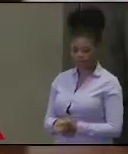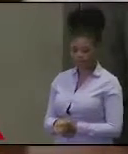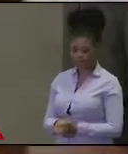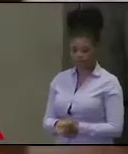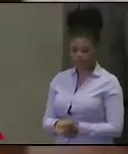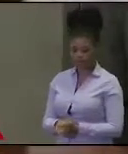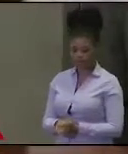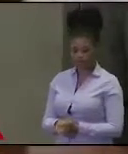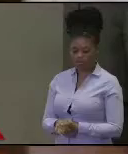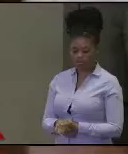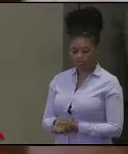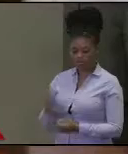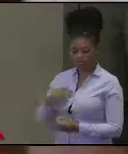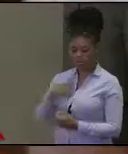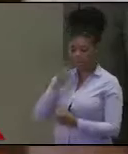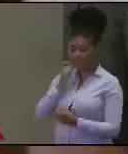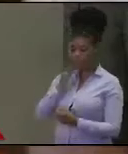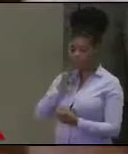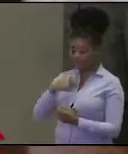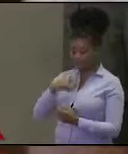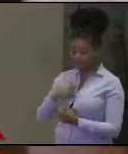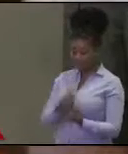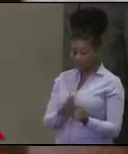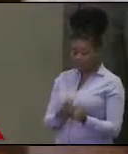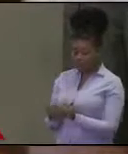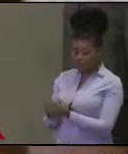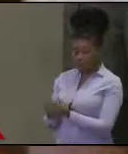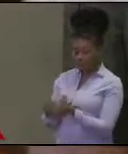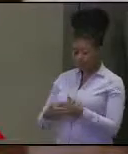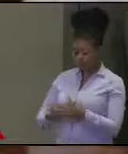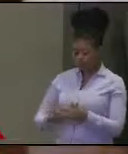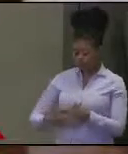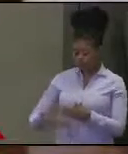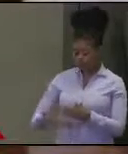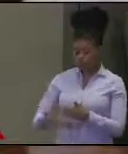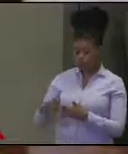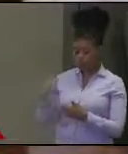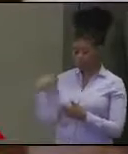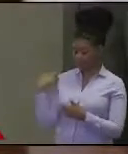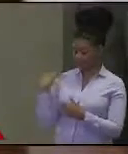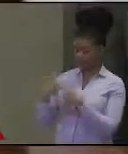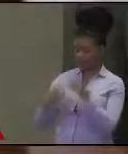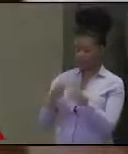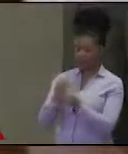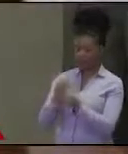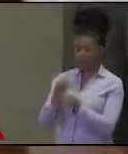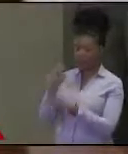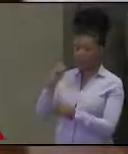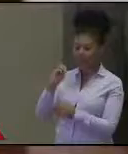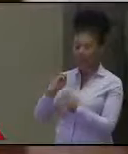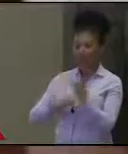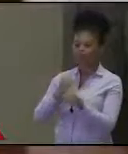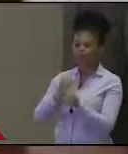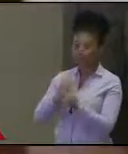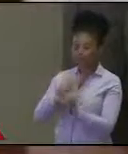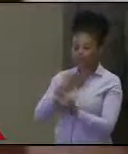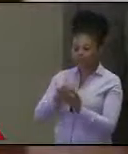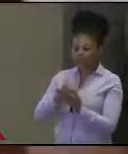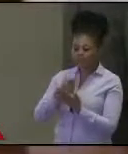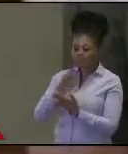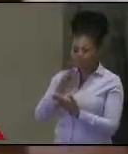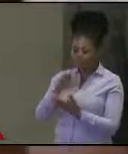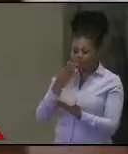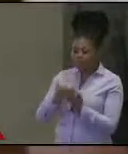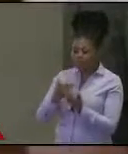So I'm saying we've done this so far in these 30 years, but I can tell you we can still do